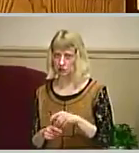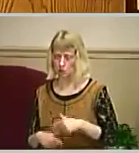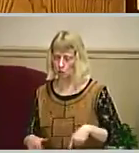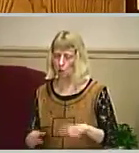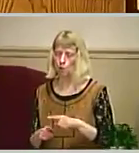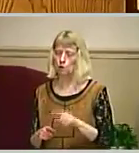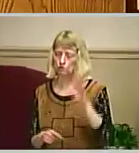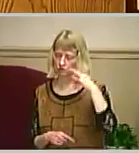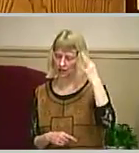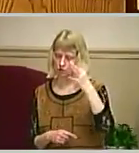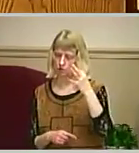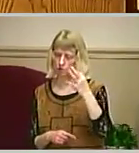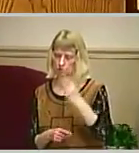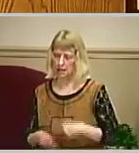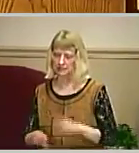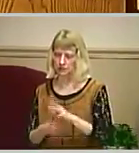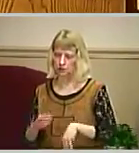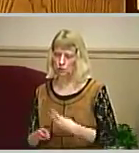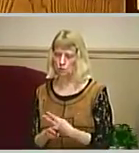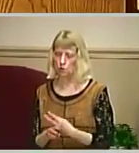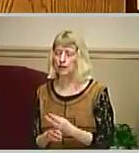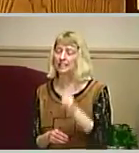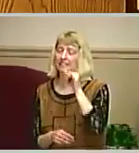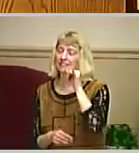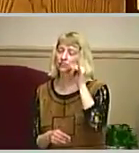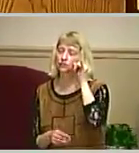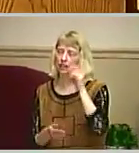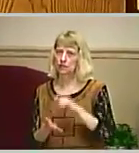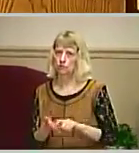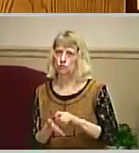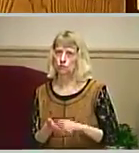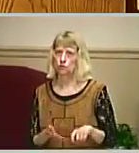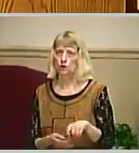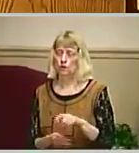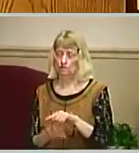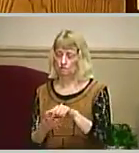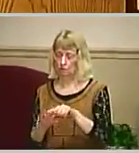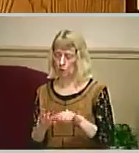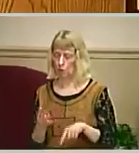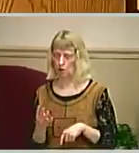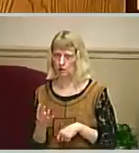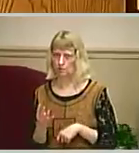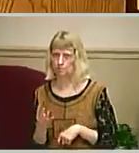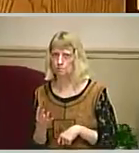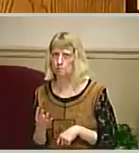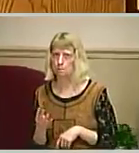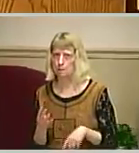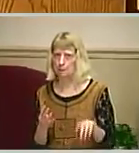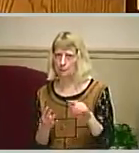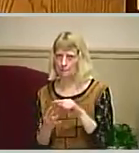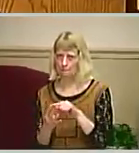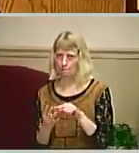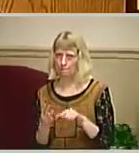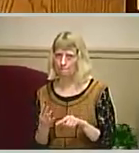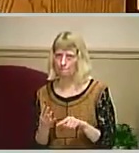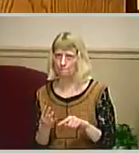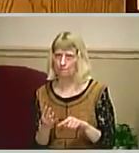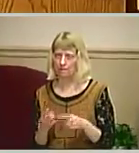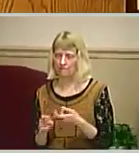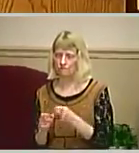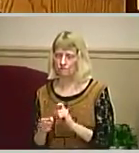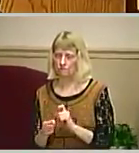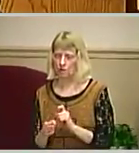and federal. He wrote yesterday that 4, think of this, 4 out